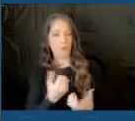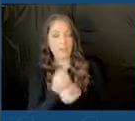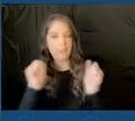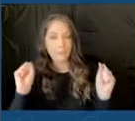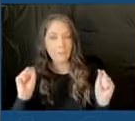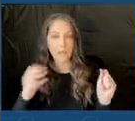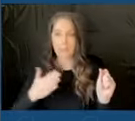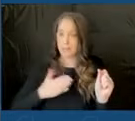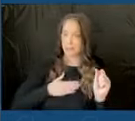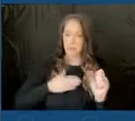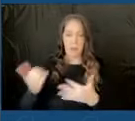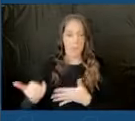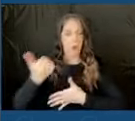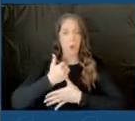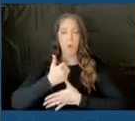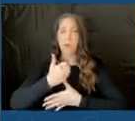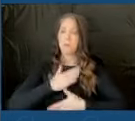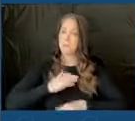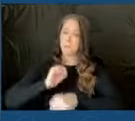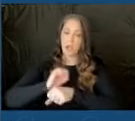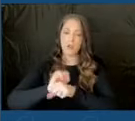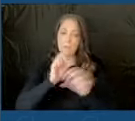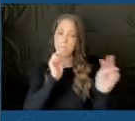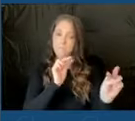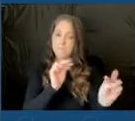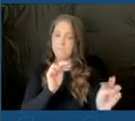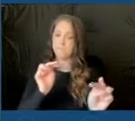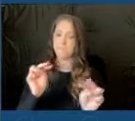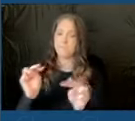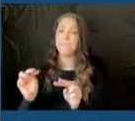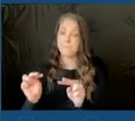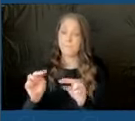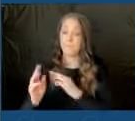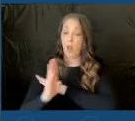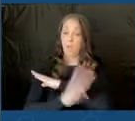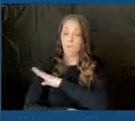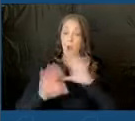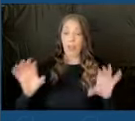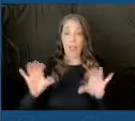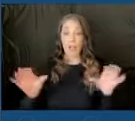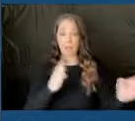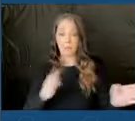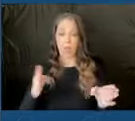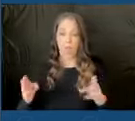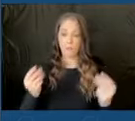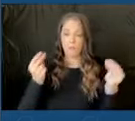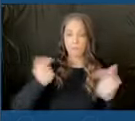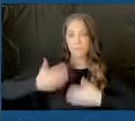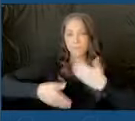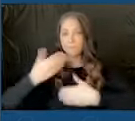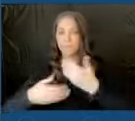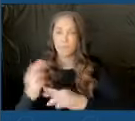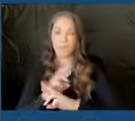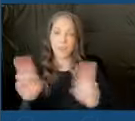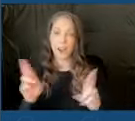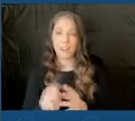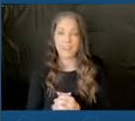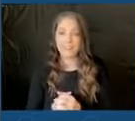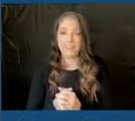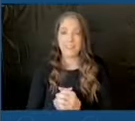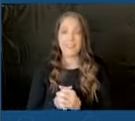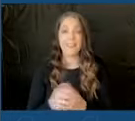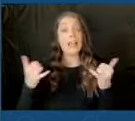So we're always watching the data. Our fall action plan is up and running. And again, the last thing I'm going to encourage you to do,